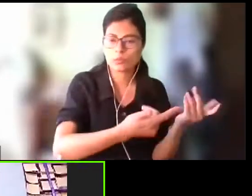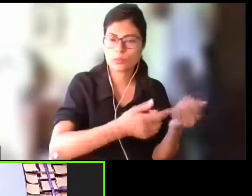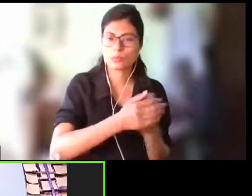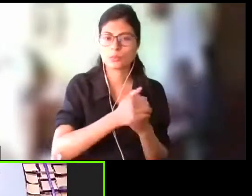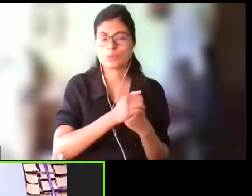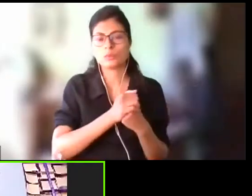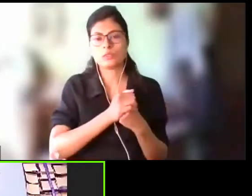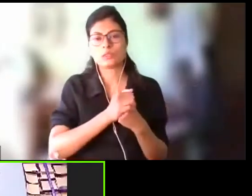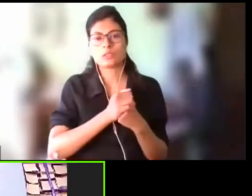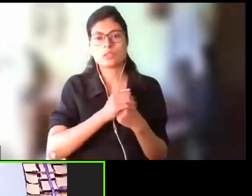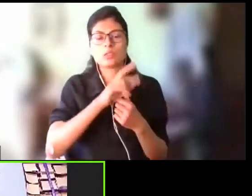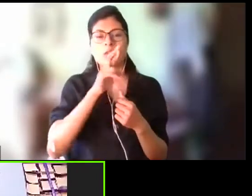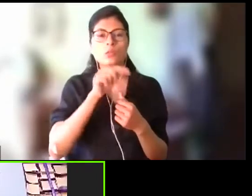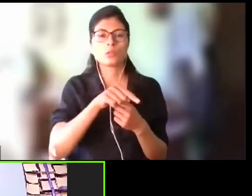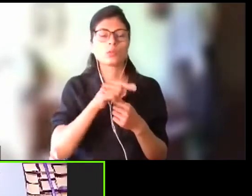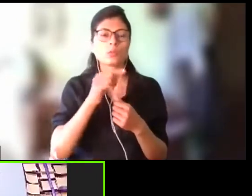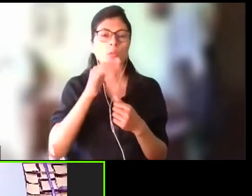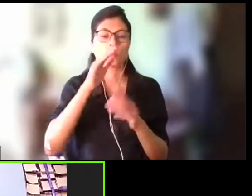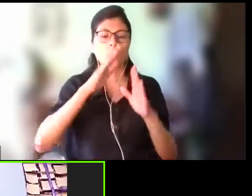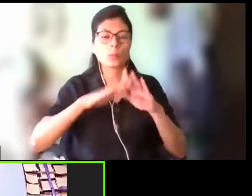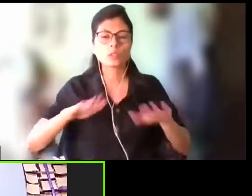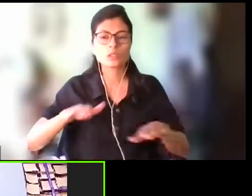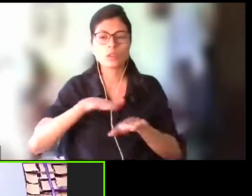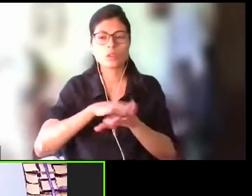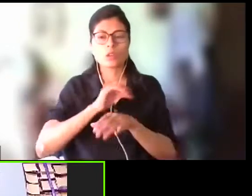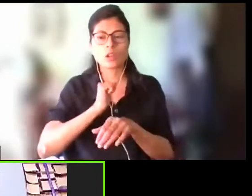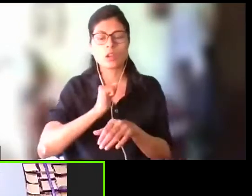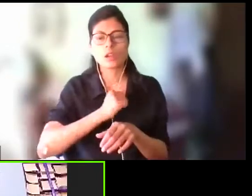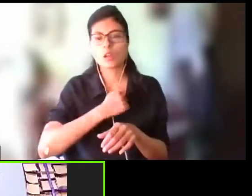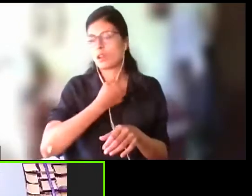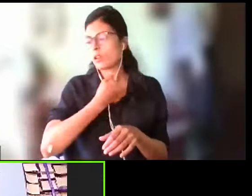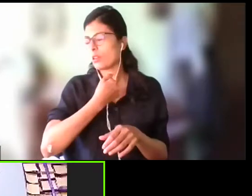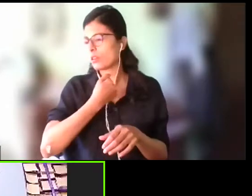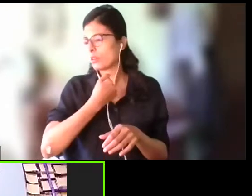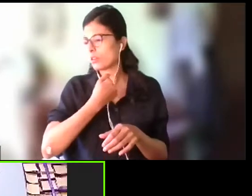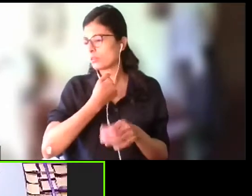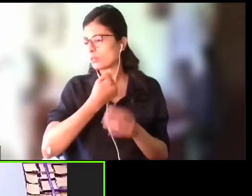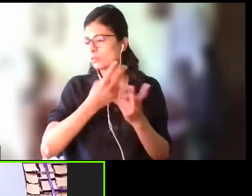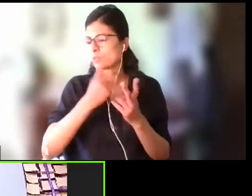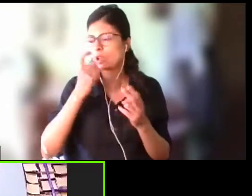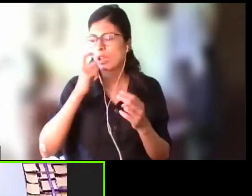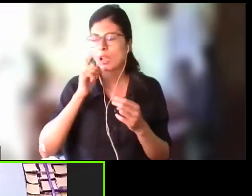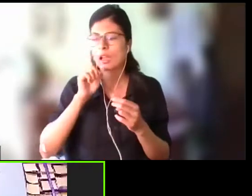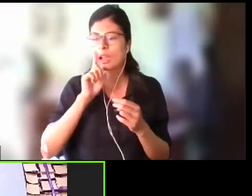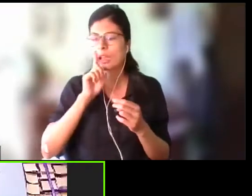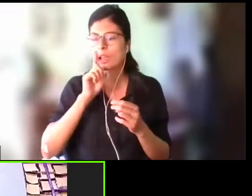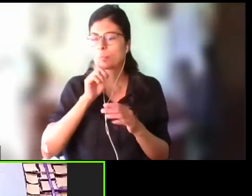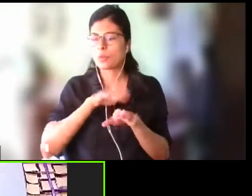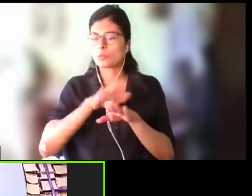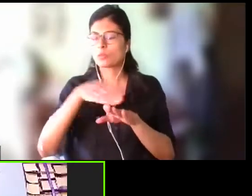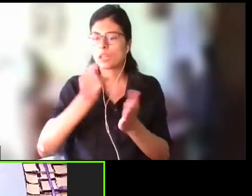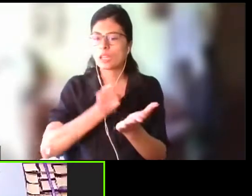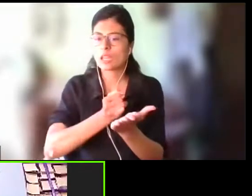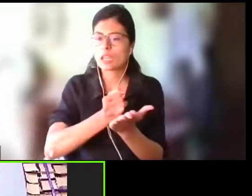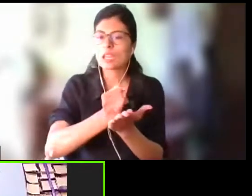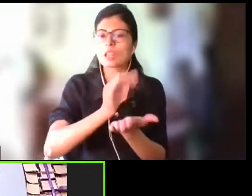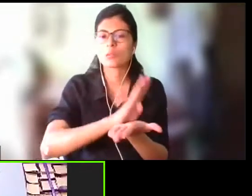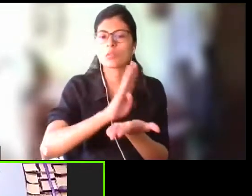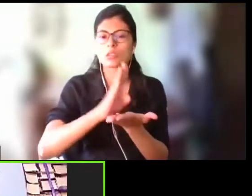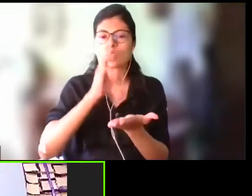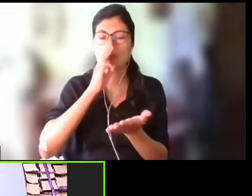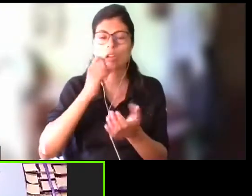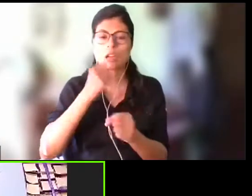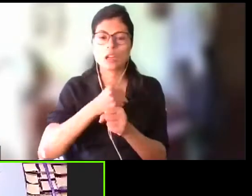percentage from, they are paid a percentage, and a percentage of their income is used